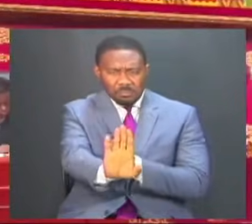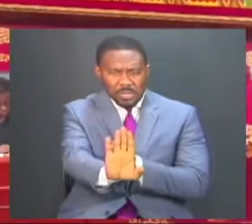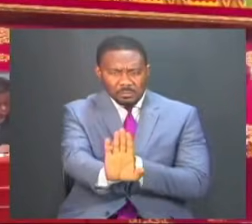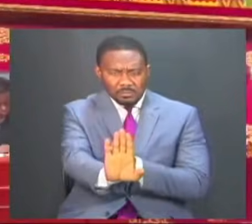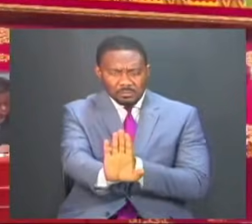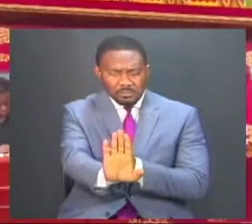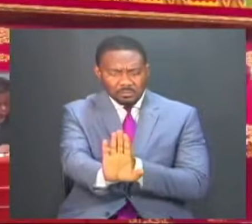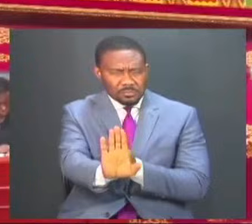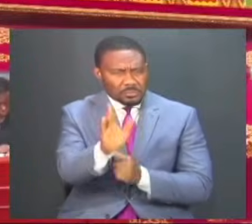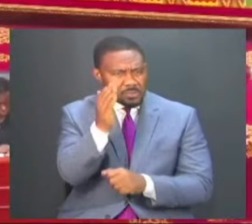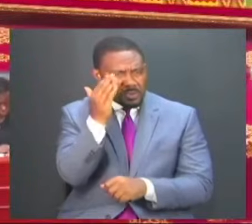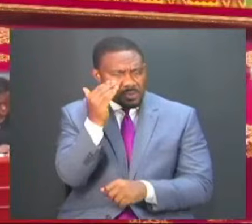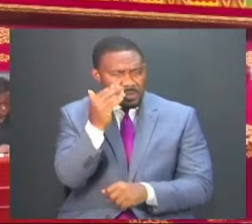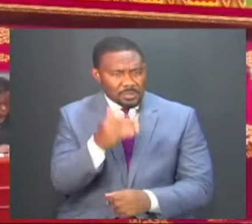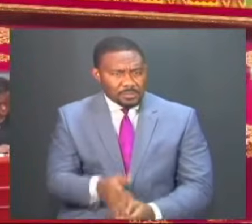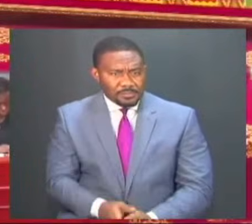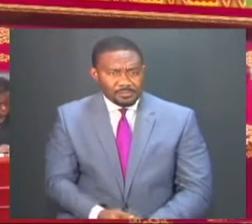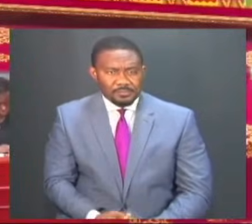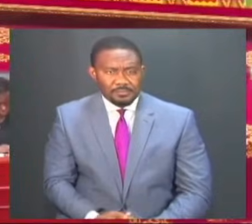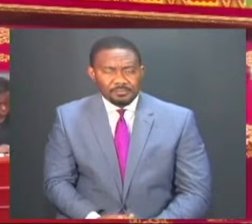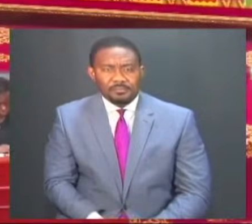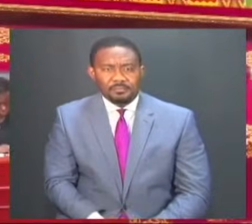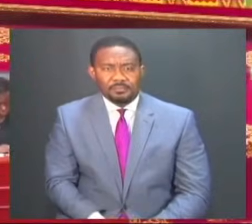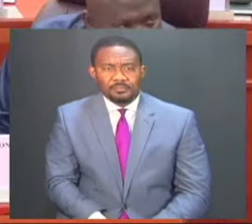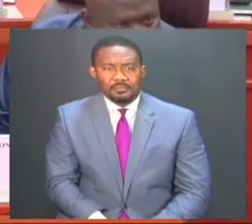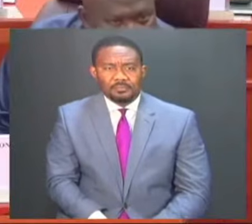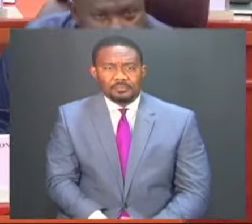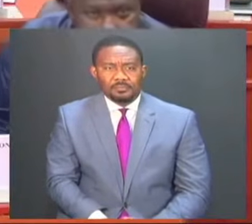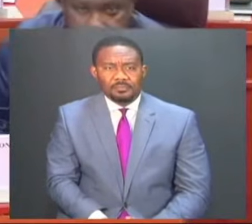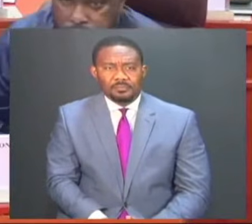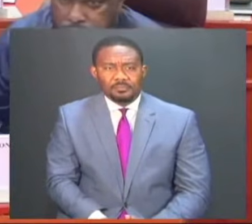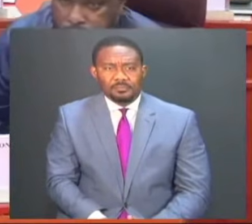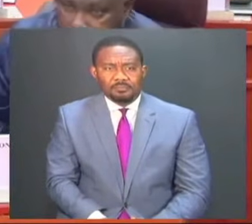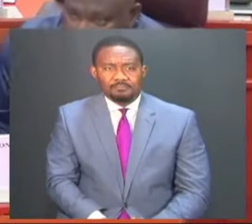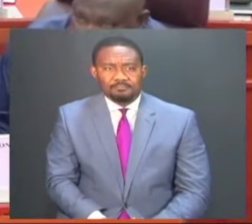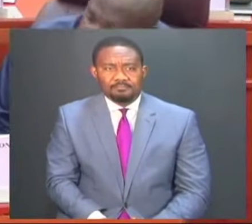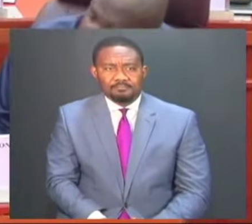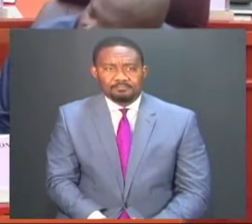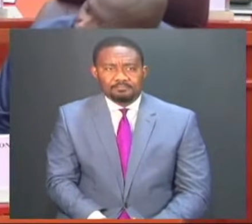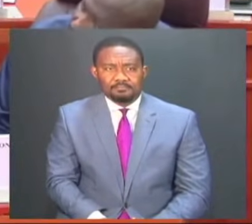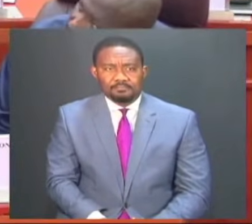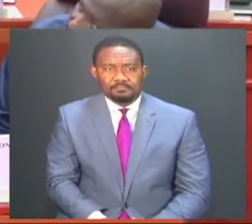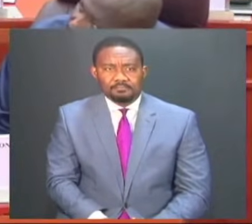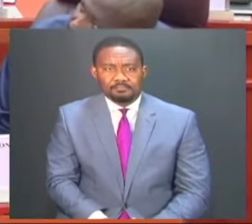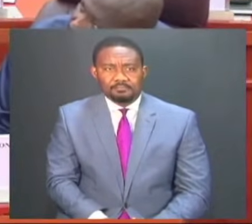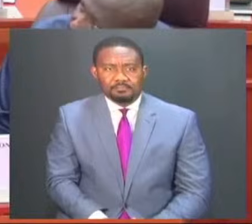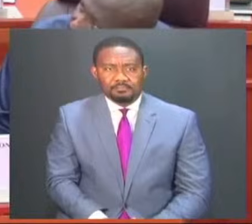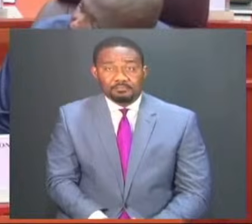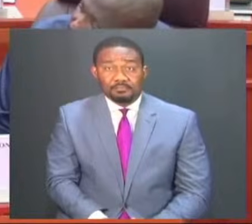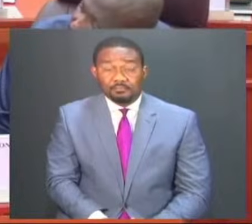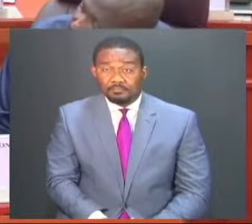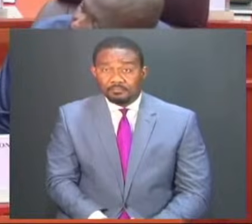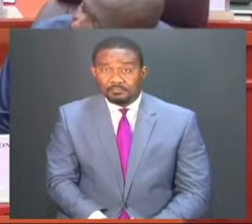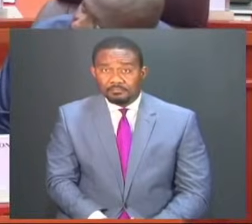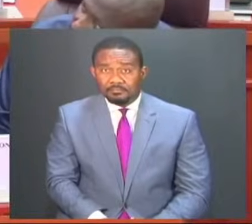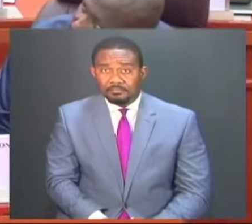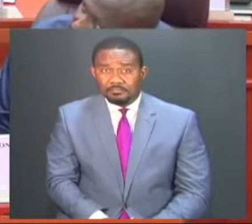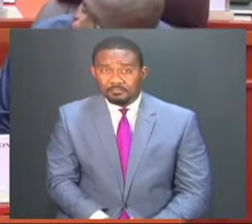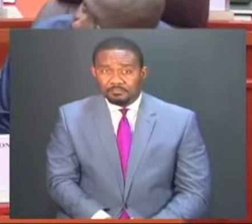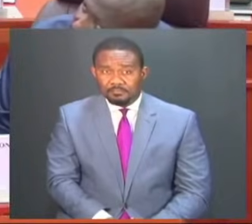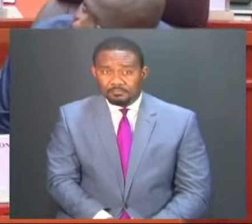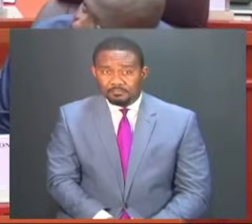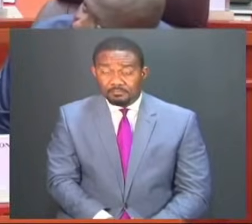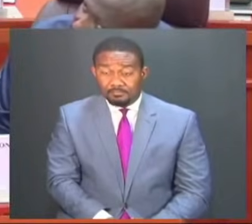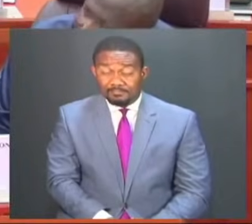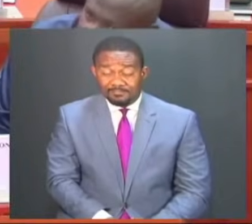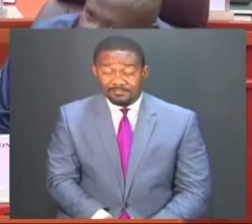Yes, Minority Chief Whip, you have the floor. Speaker, these are matters I don't want to be repetitive. And I know the Honorable